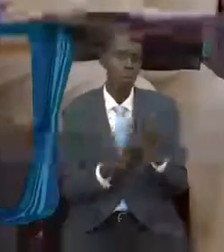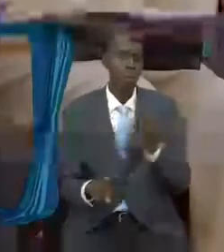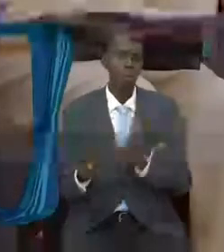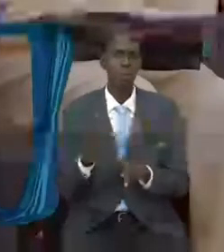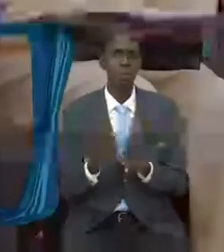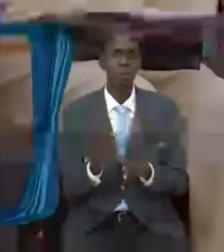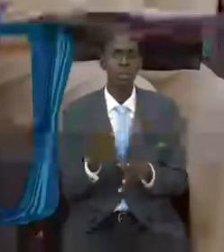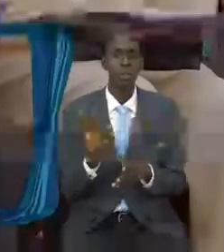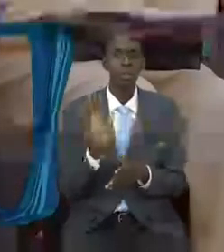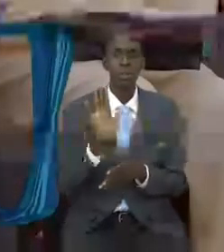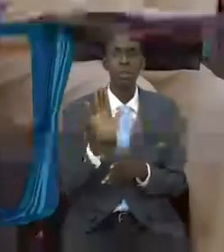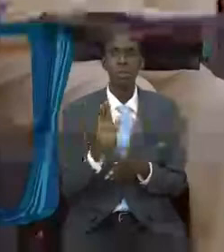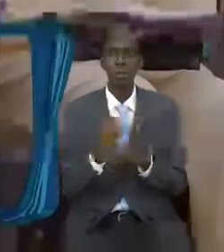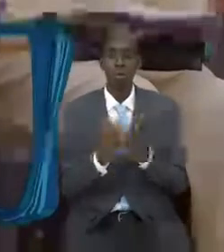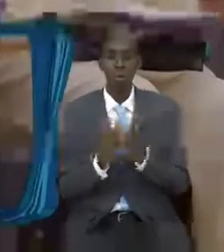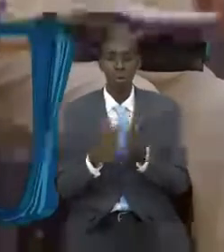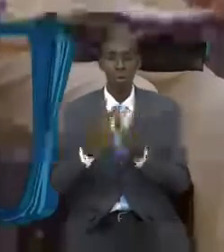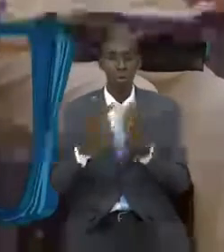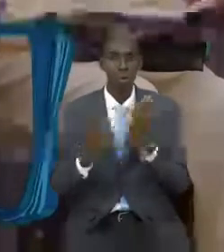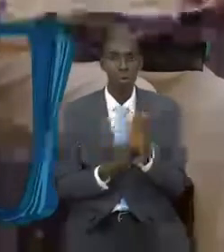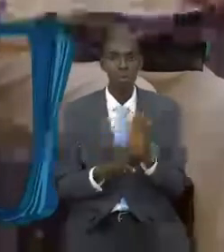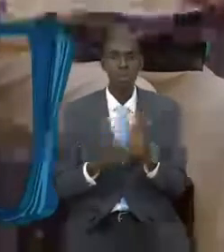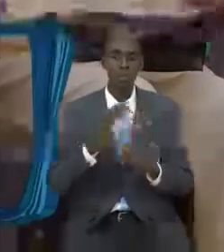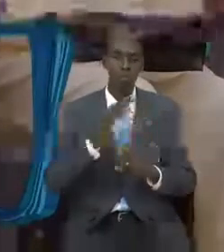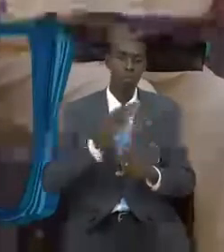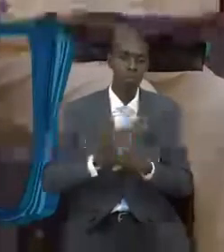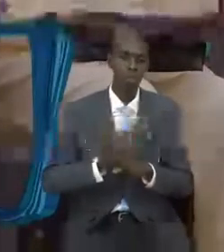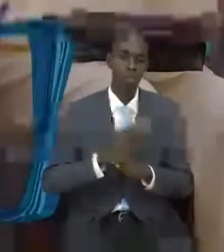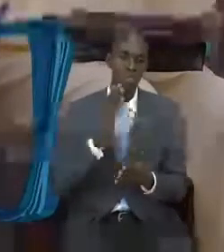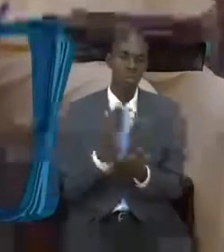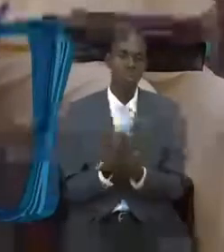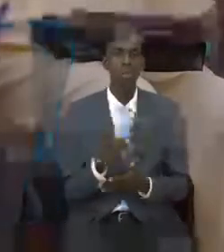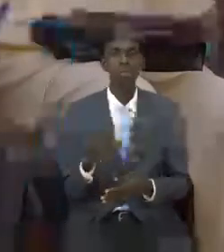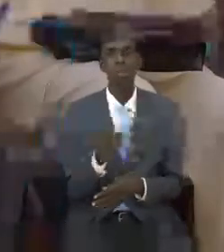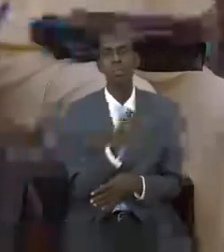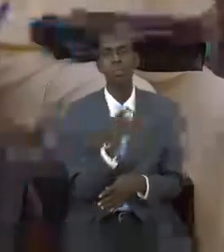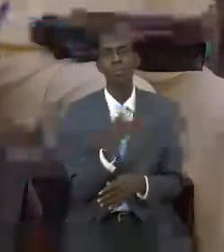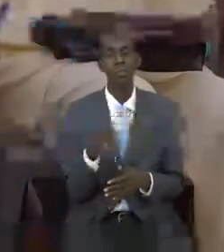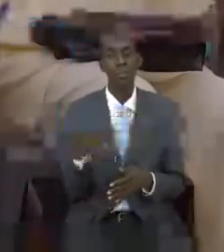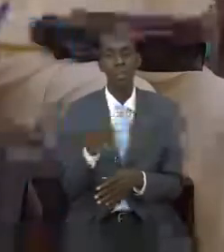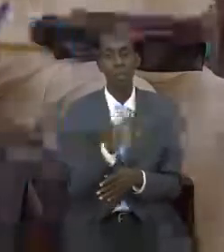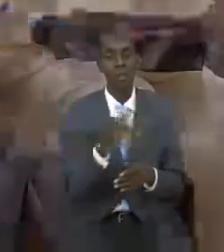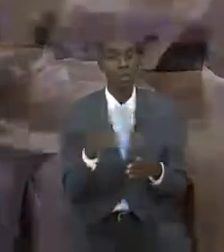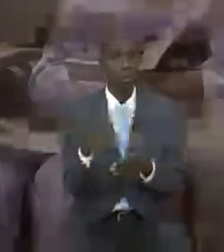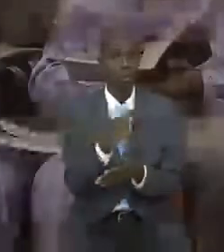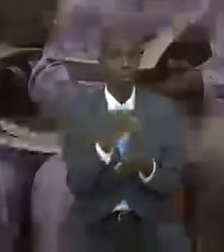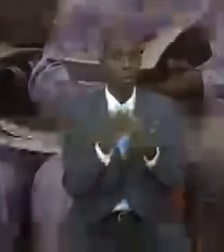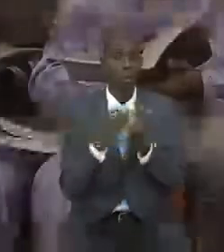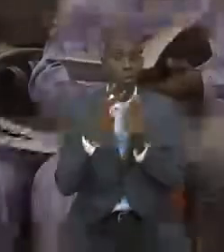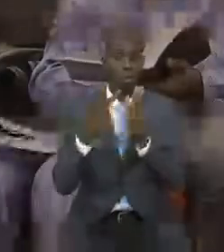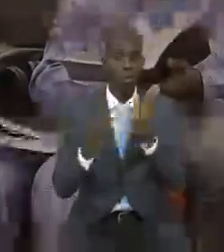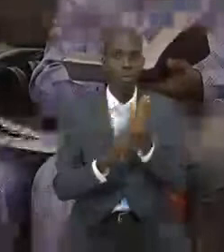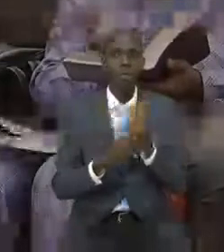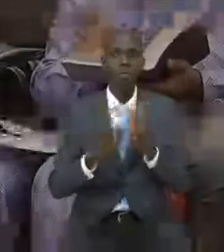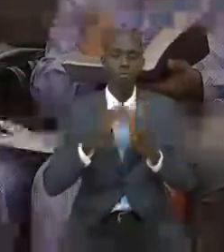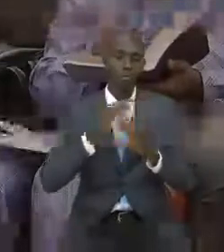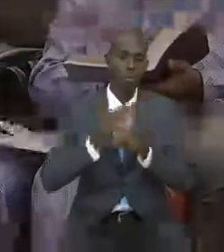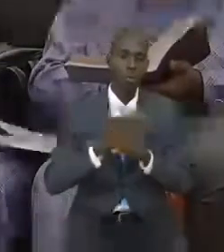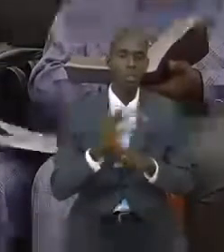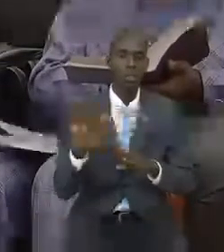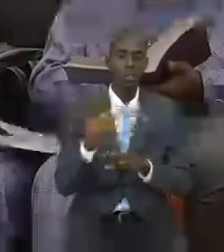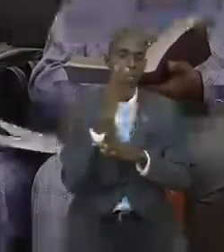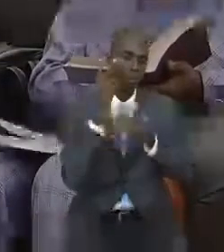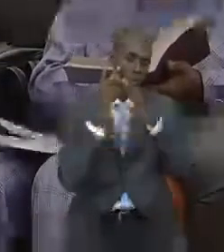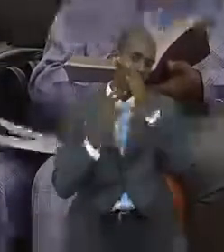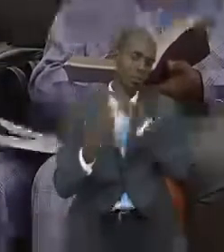will stands in the way. Their will blocks their vision. Their